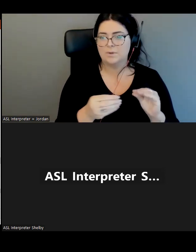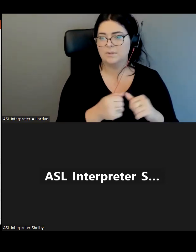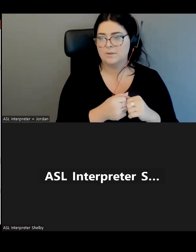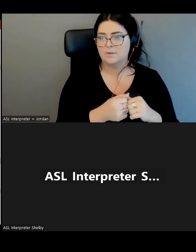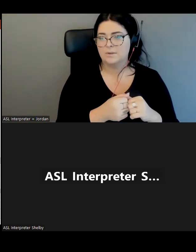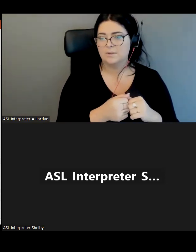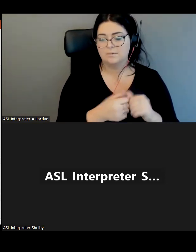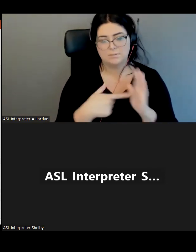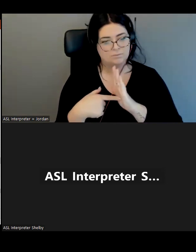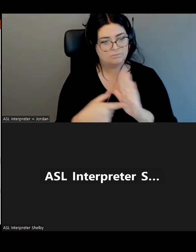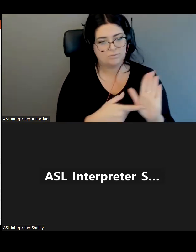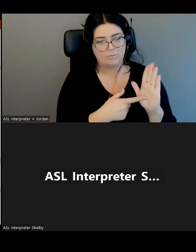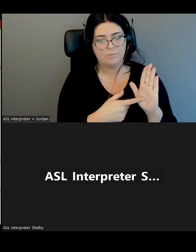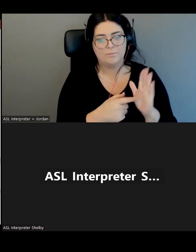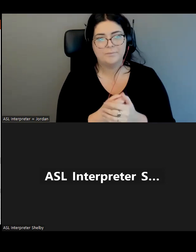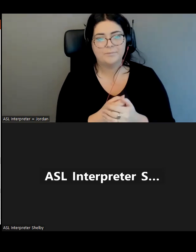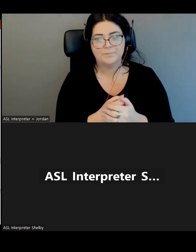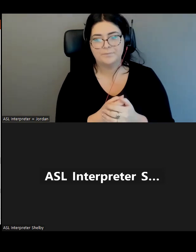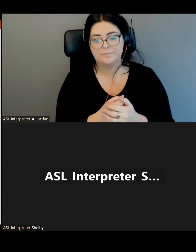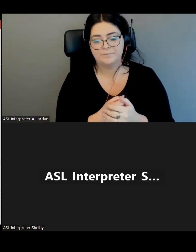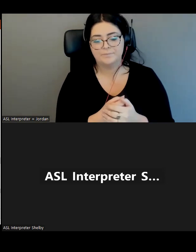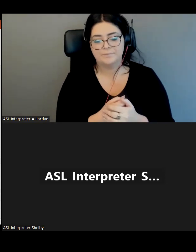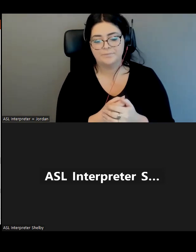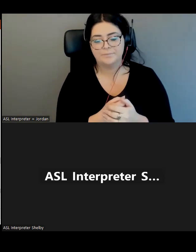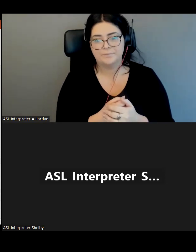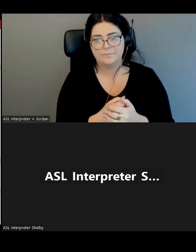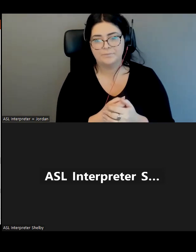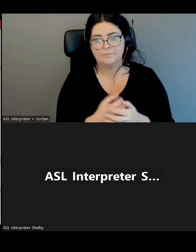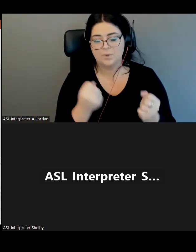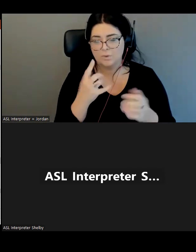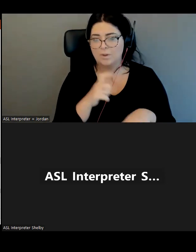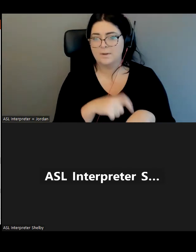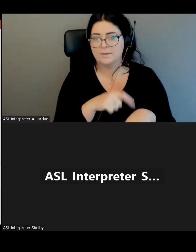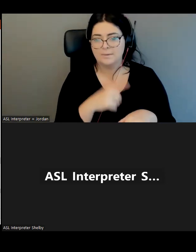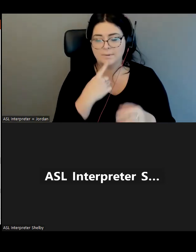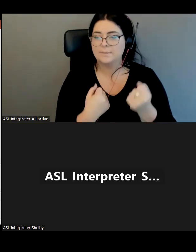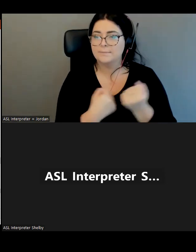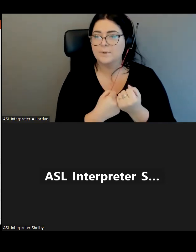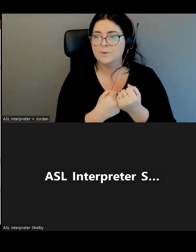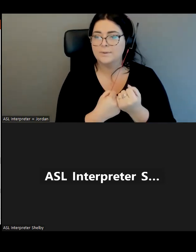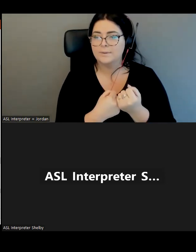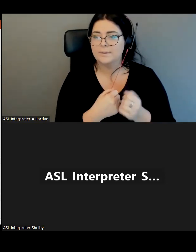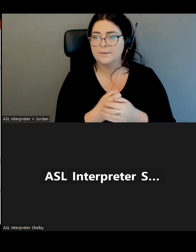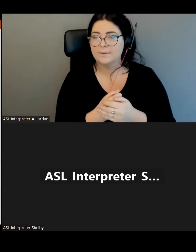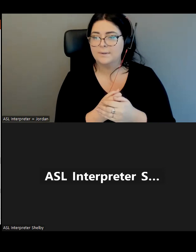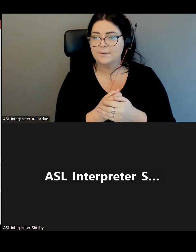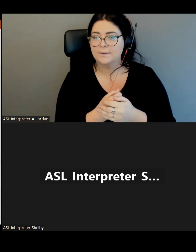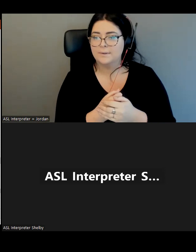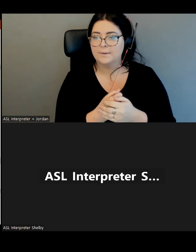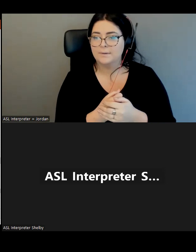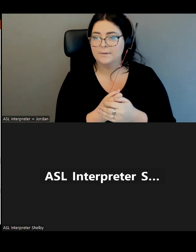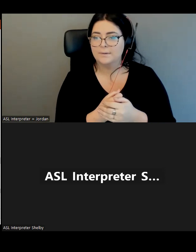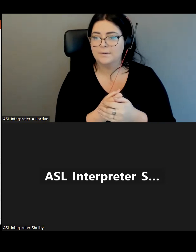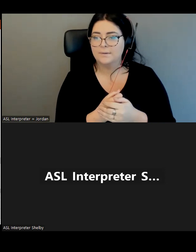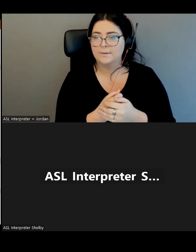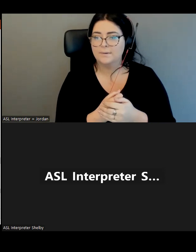to present, and lots of times they support us in those activities. And we're always looking at ways to do